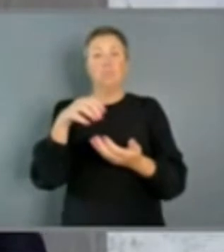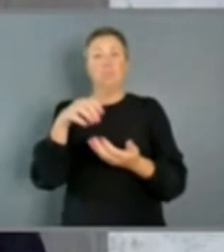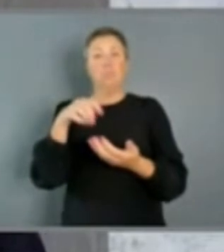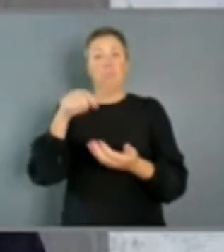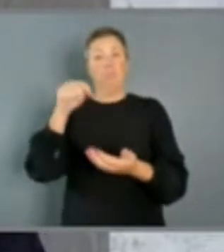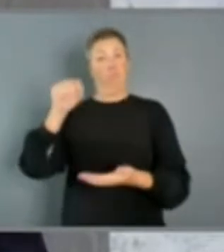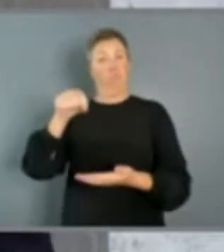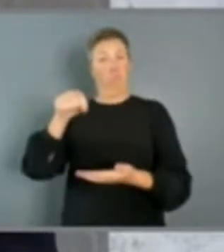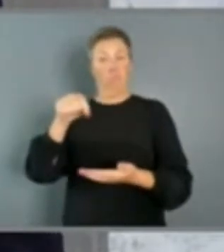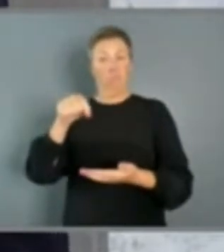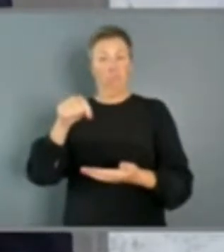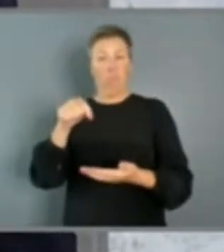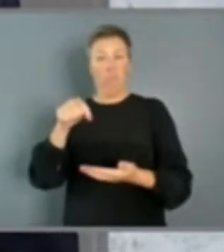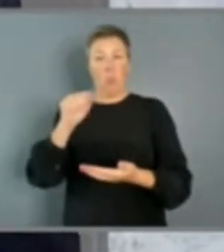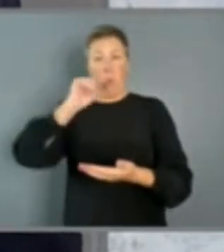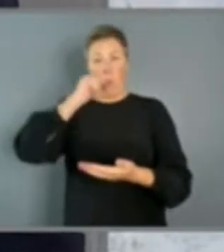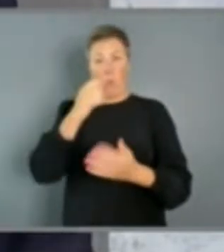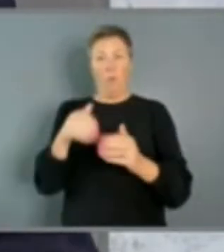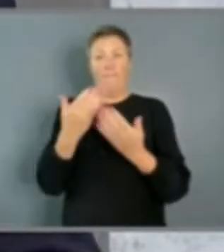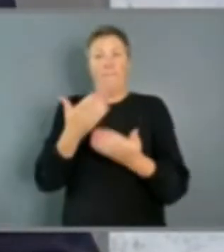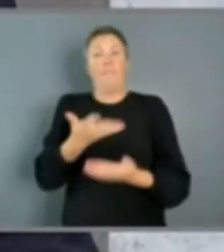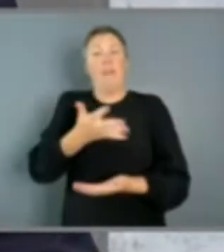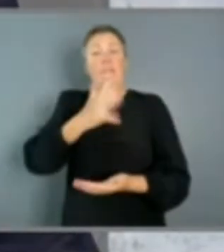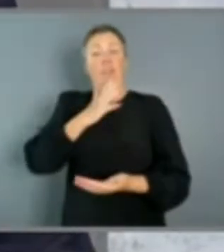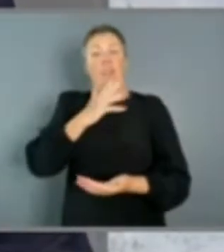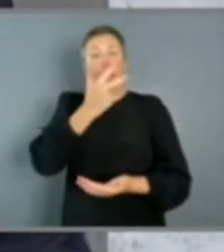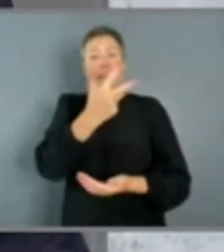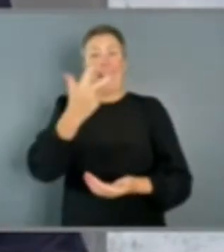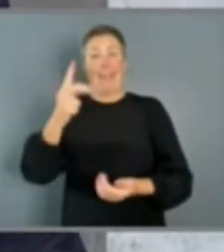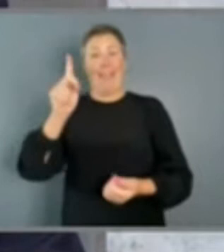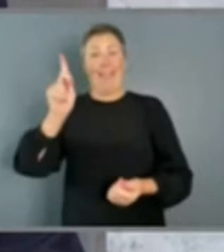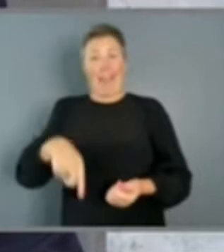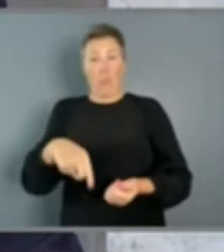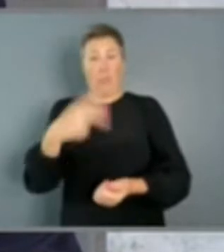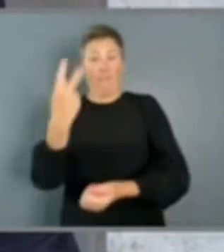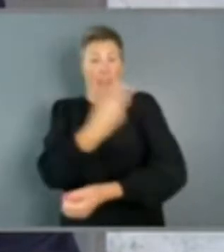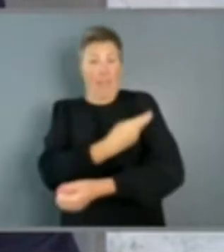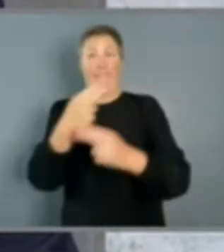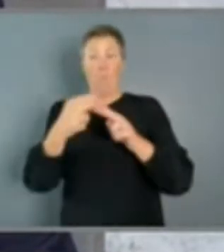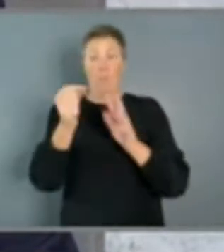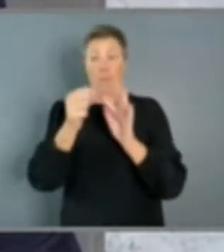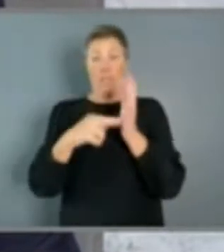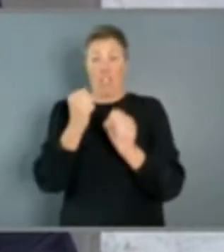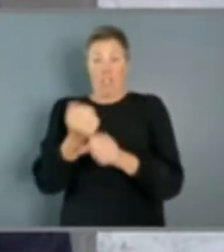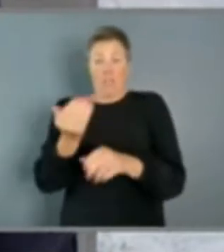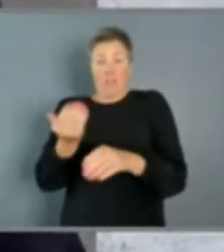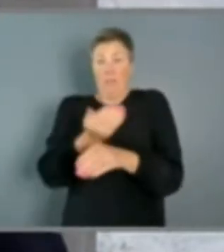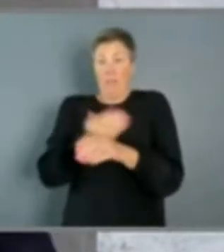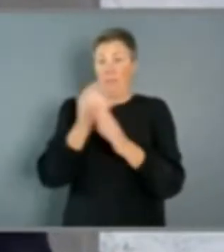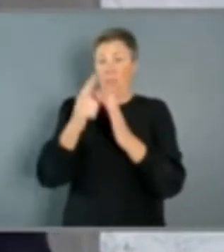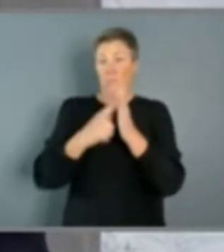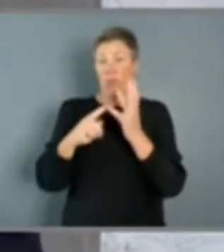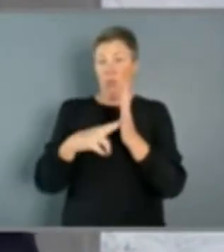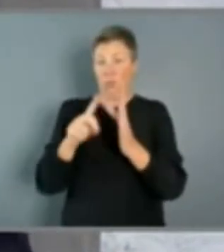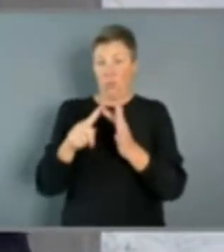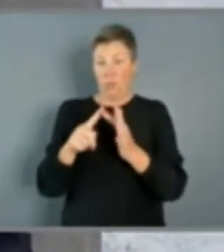has indicated it will deliver some 588,000 vaccines for PNG by June. And since the